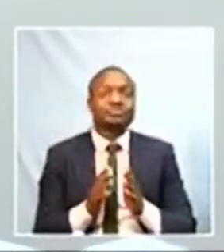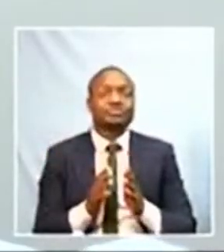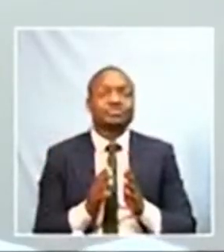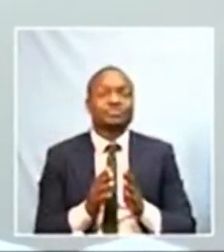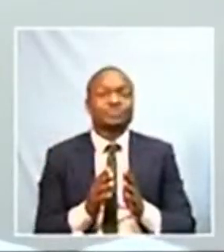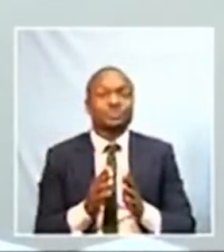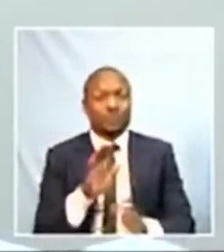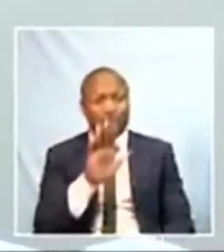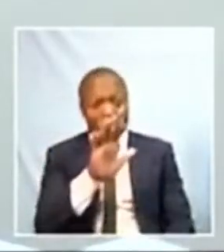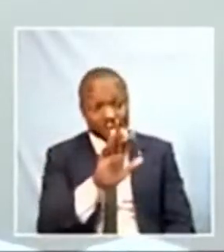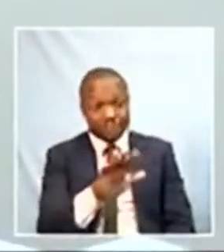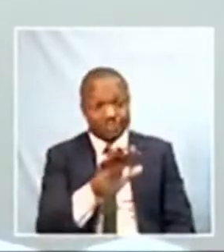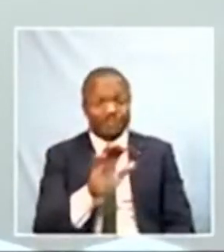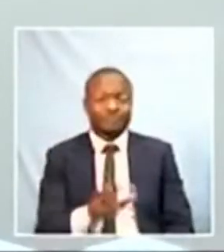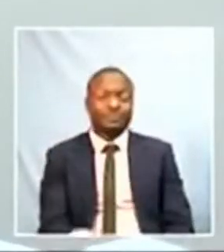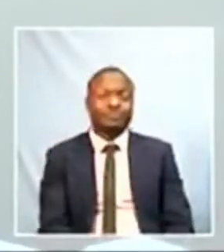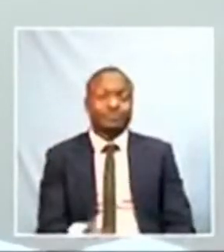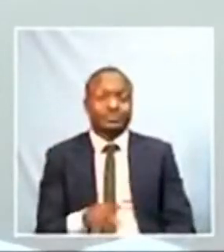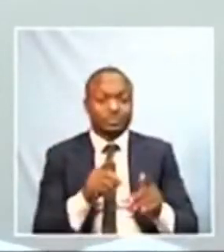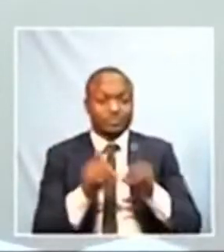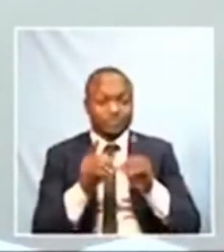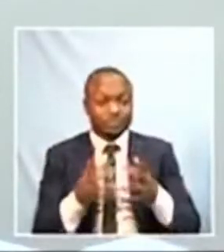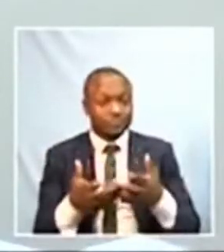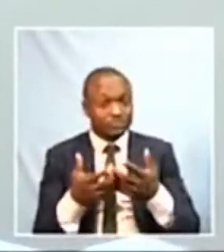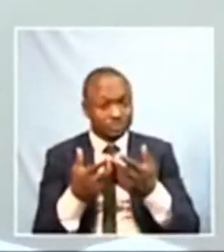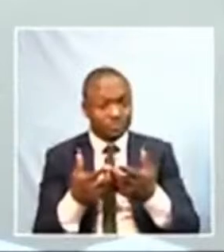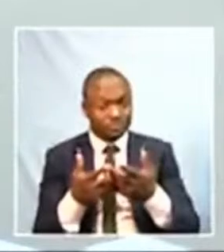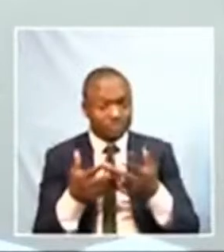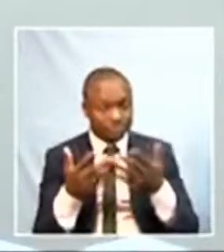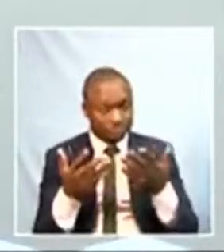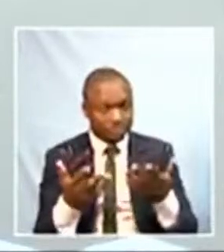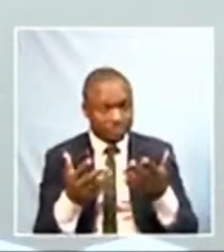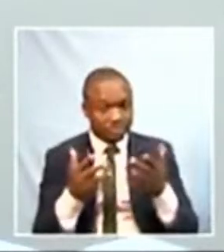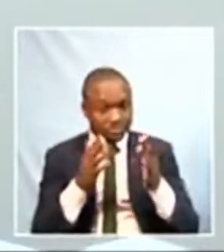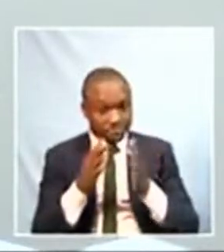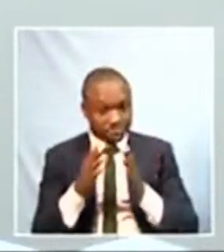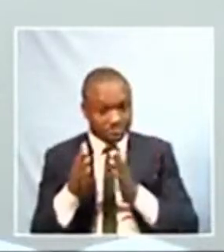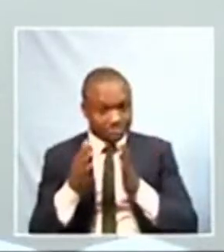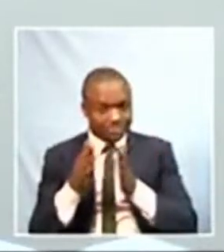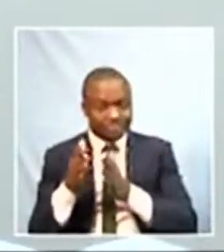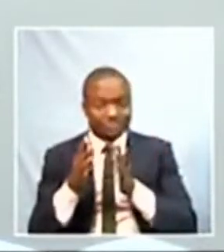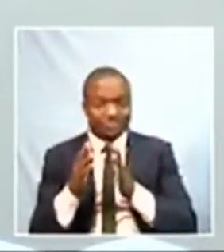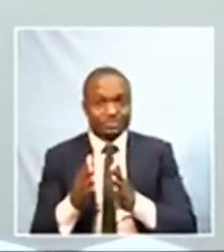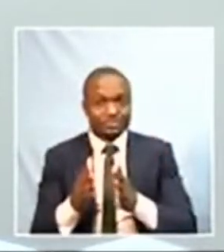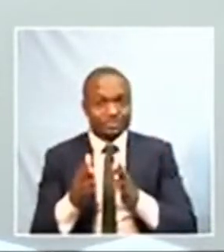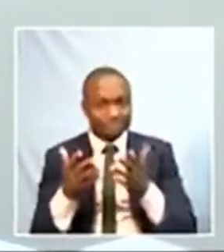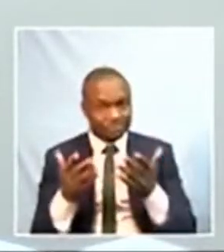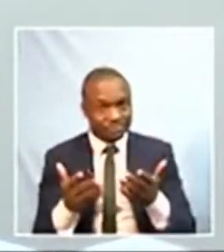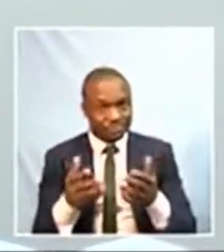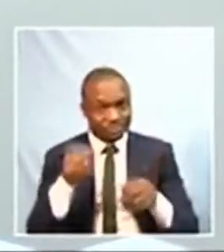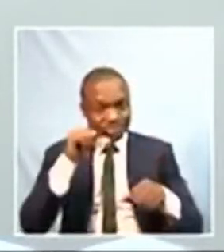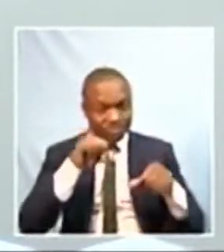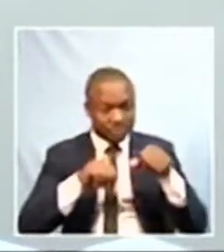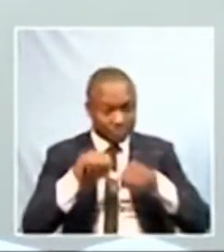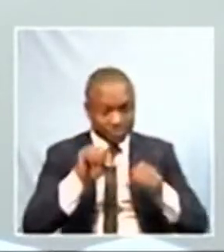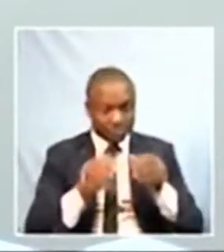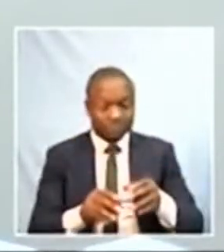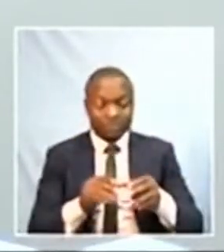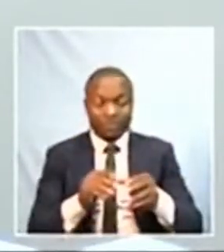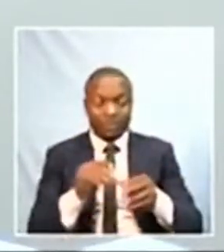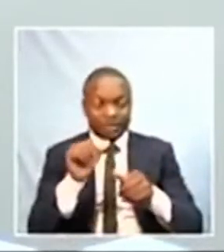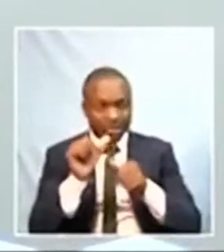who were there, directors of engineering, planners, auditors, all who